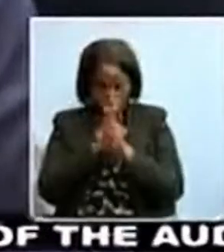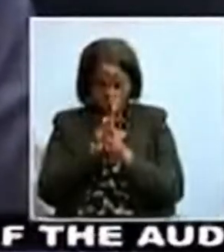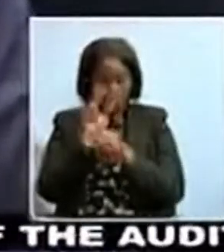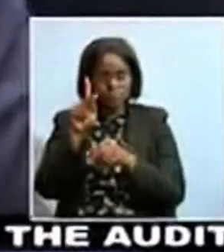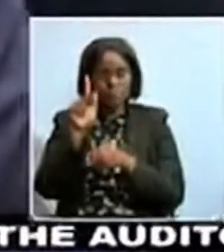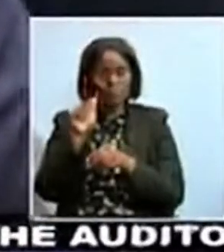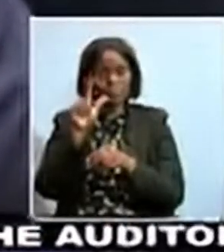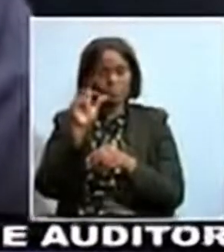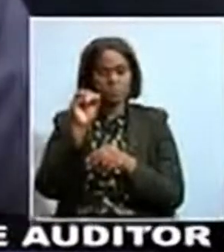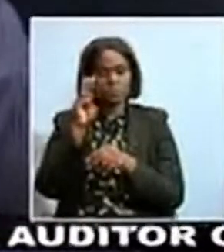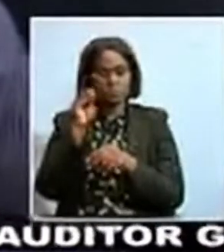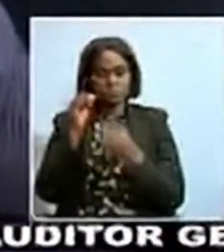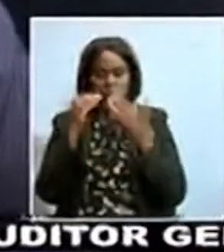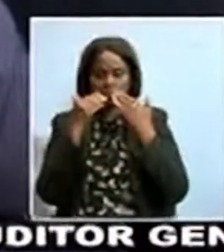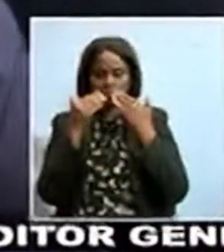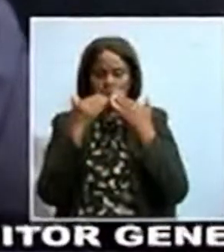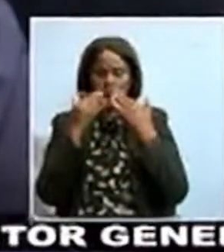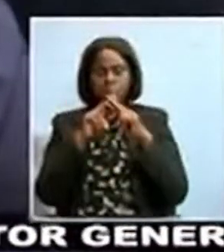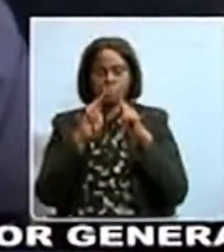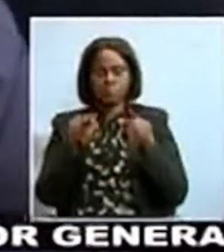Thank you, Chair.